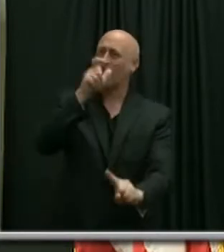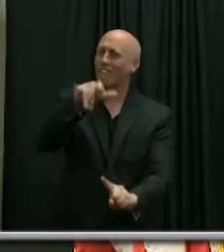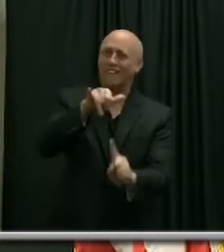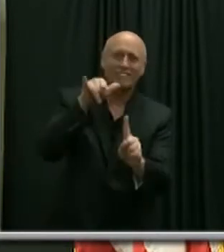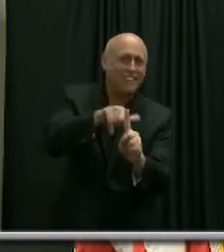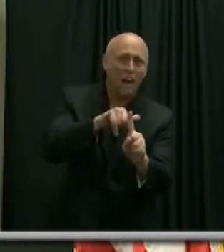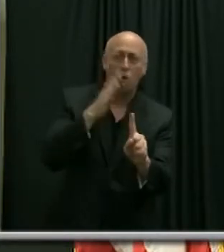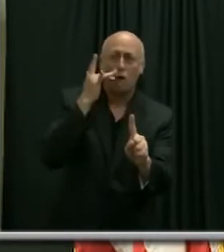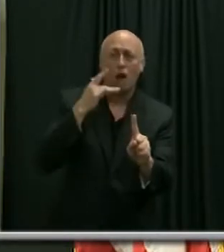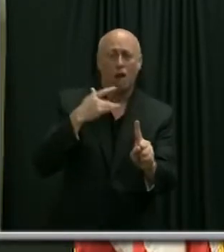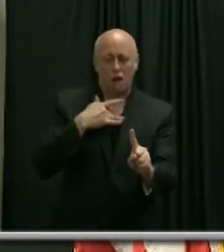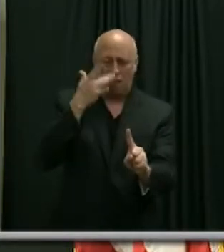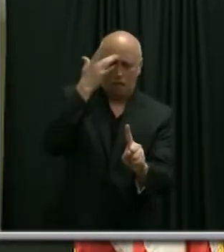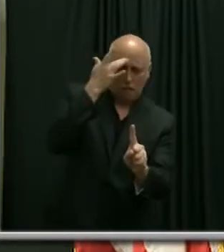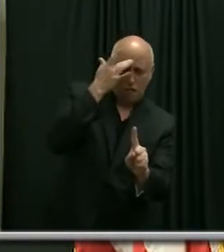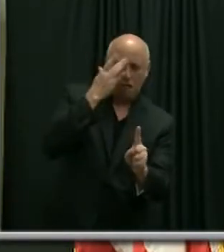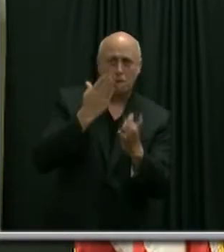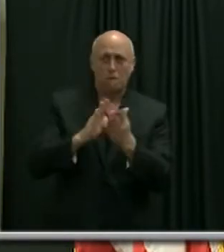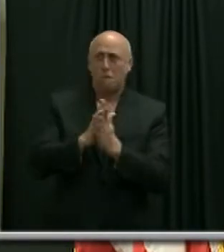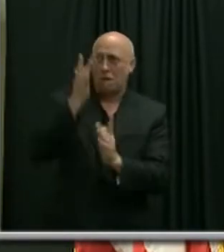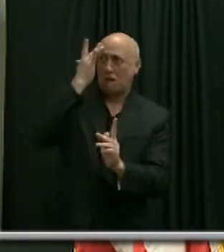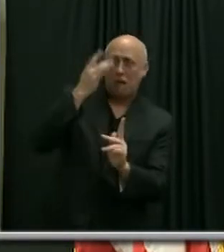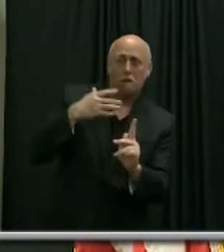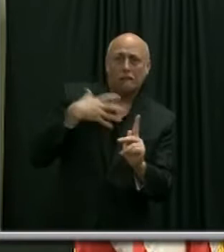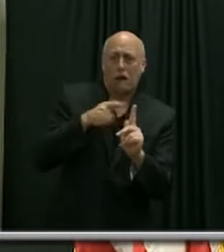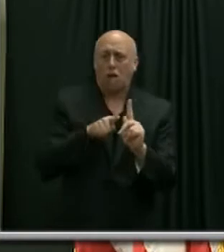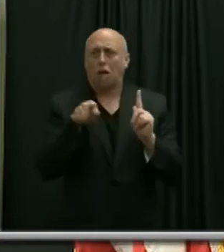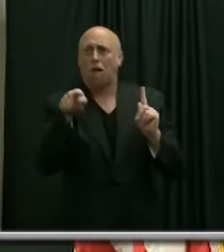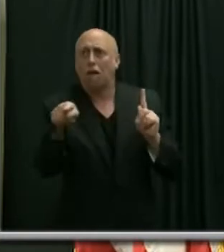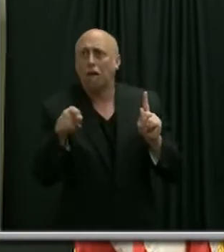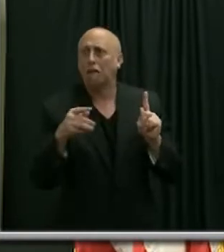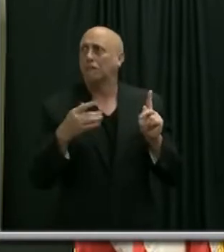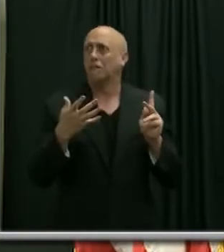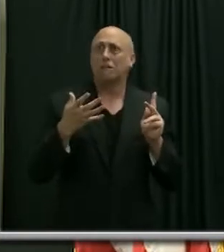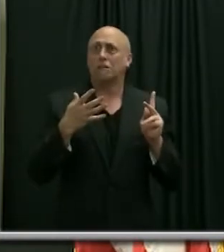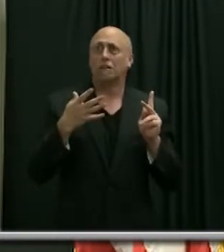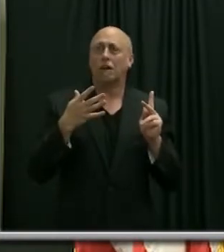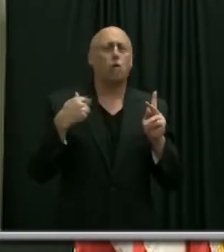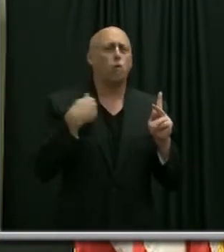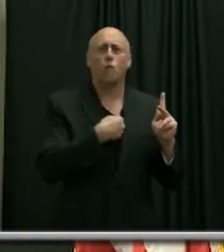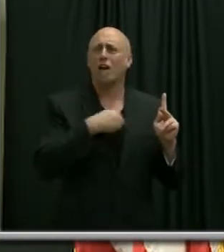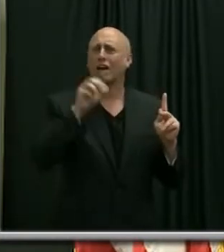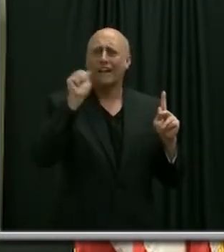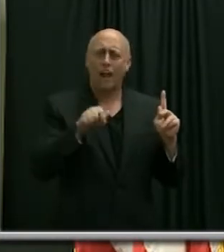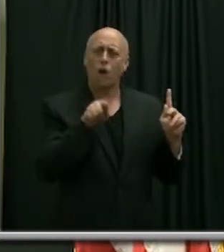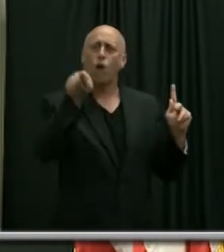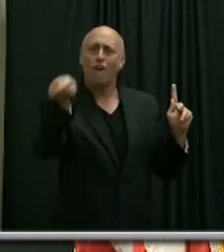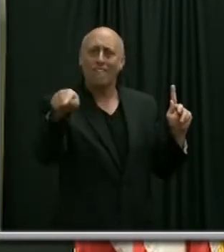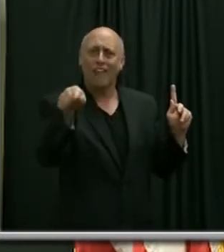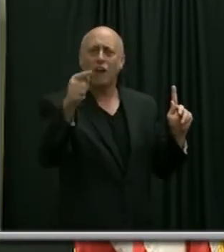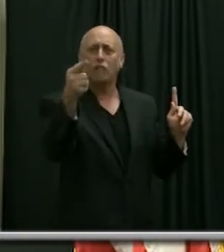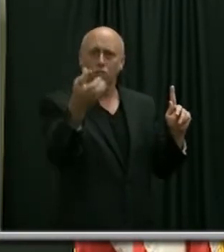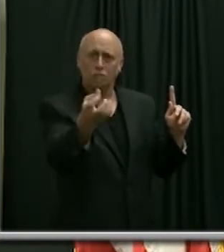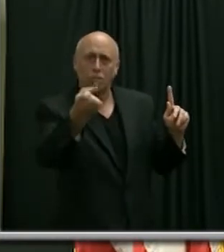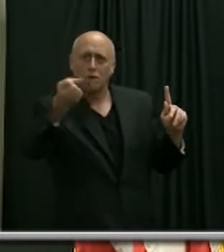they are sick or may become sick. We have put in place protocols to keep both our